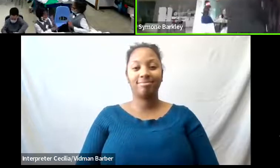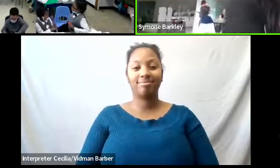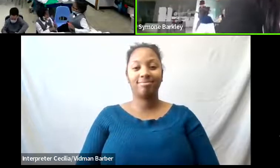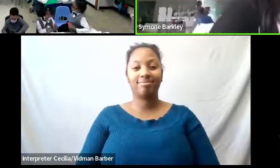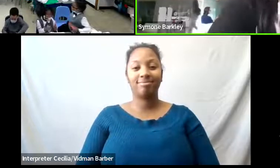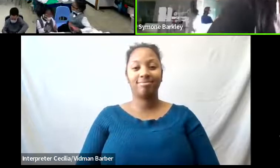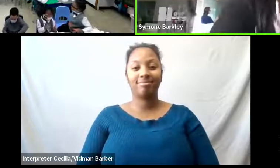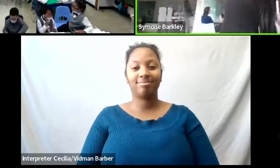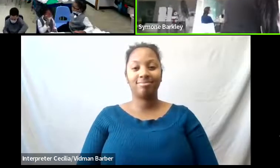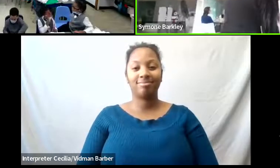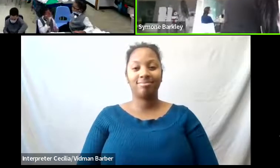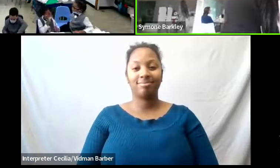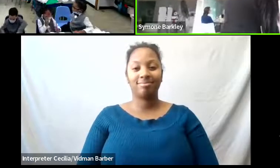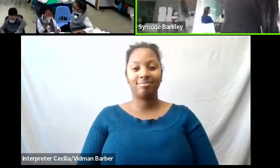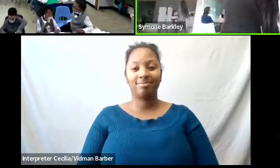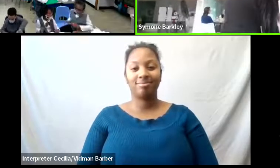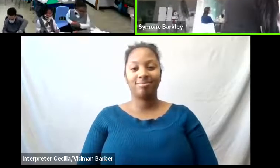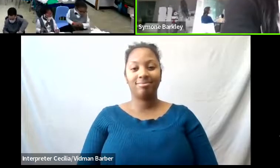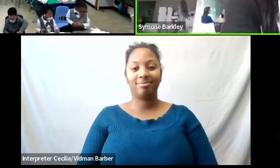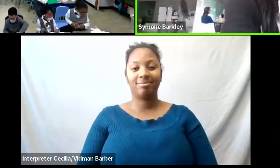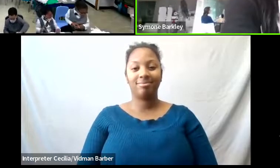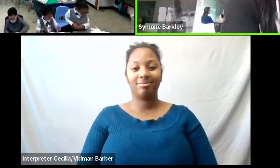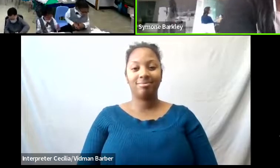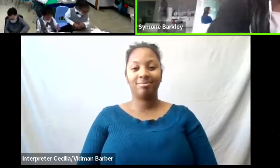Got my shirt on here.